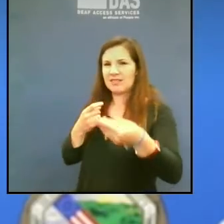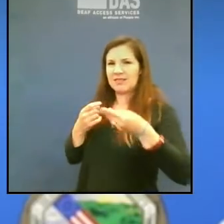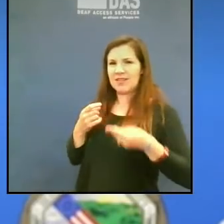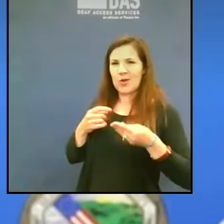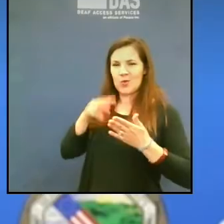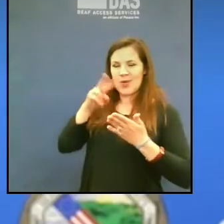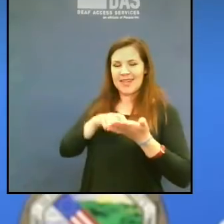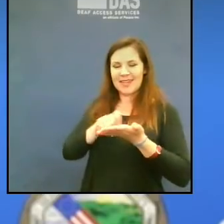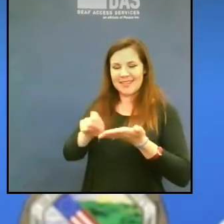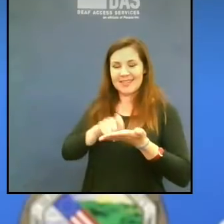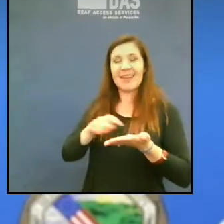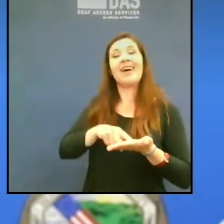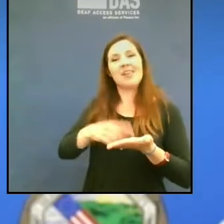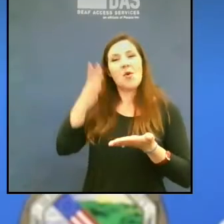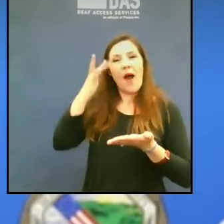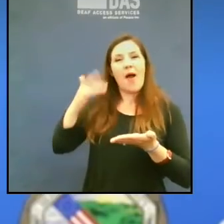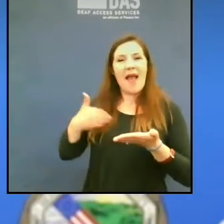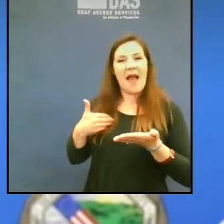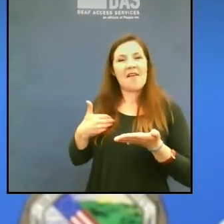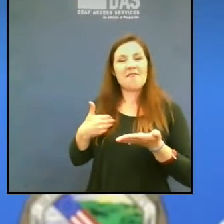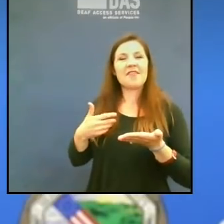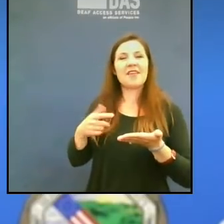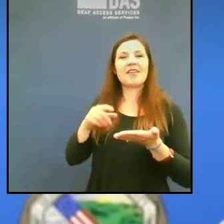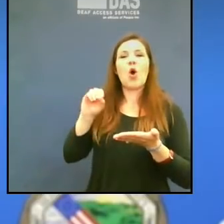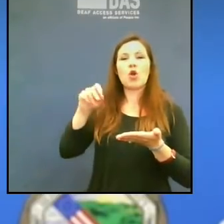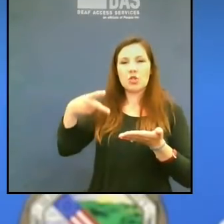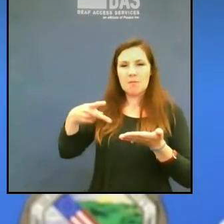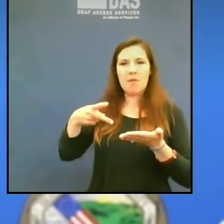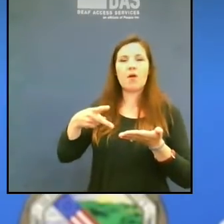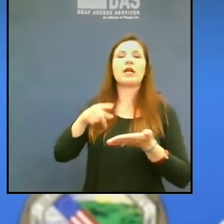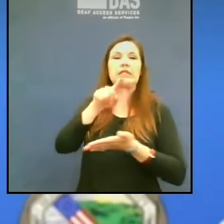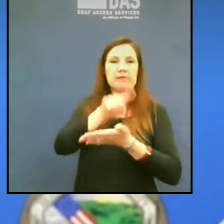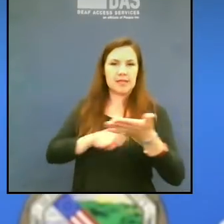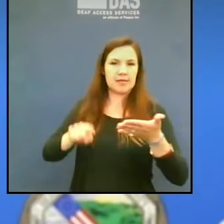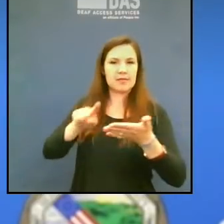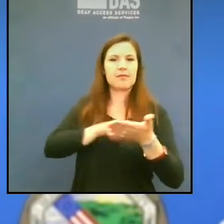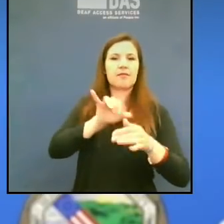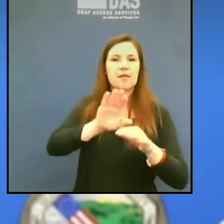started, this is why we have the provisos, Orchard Park has rescinded its